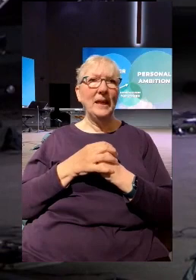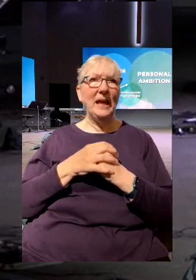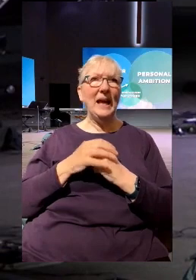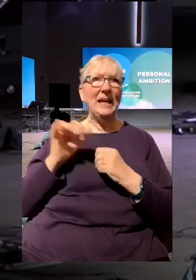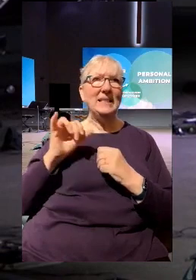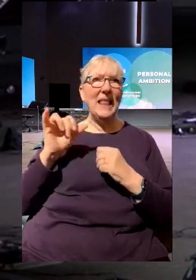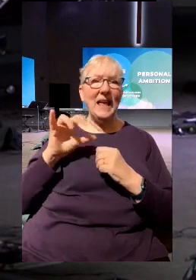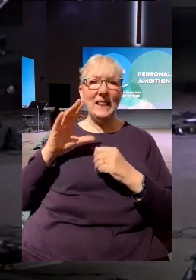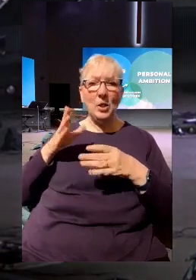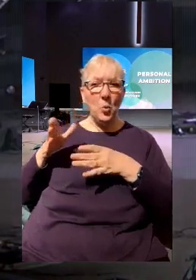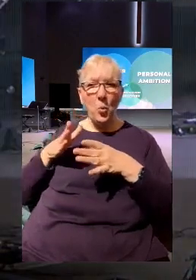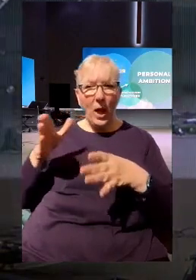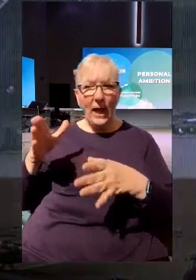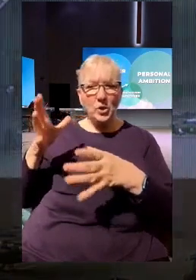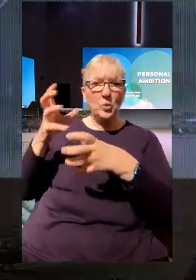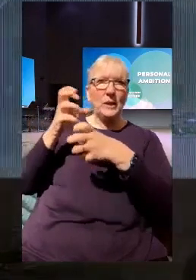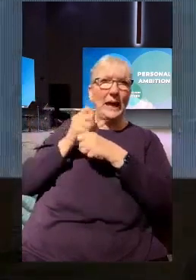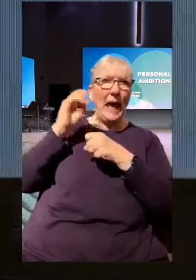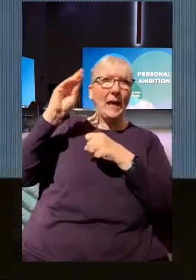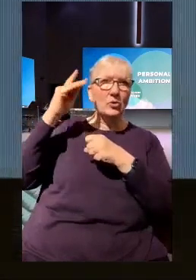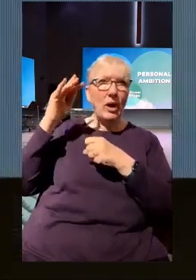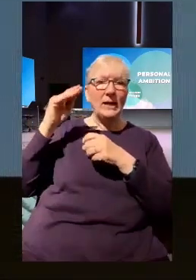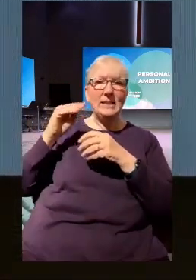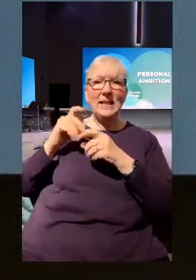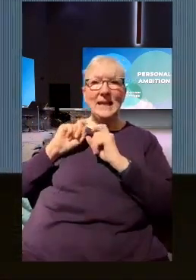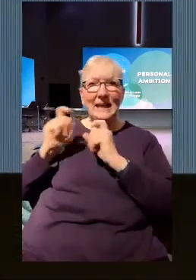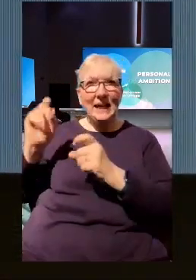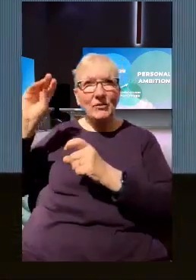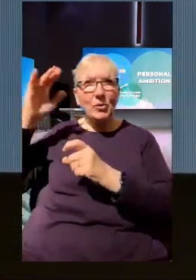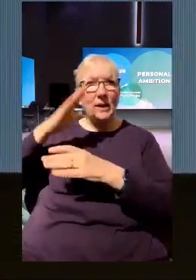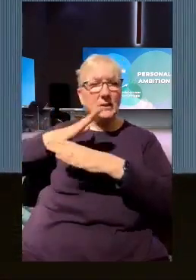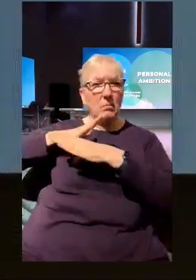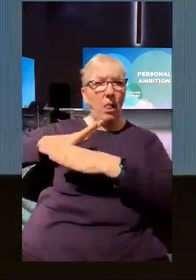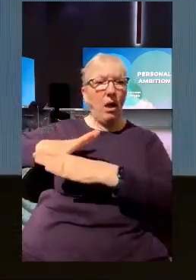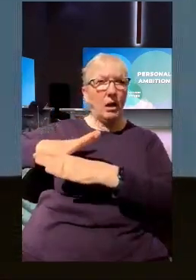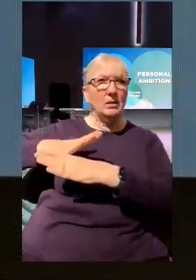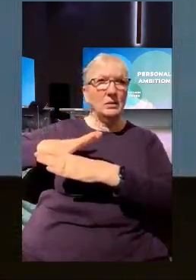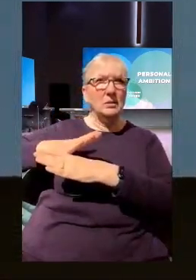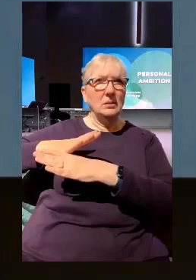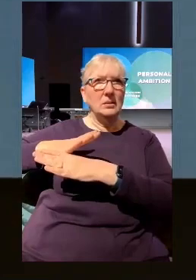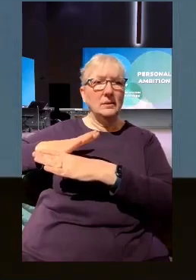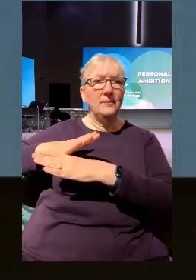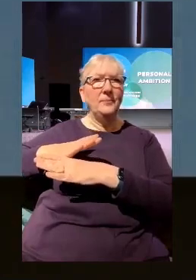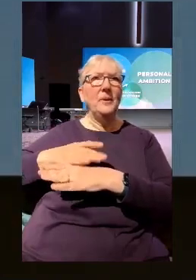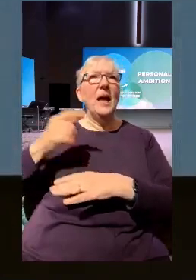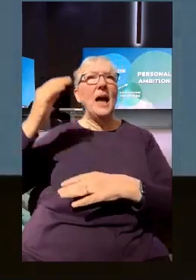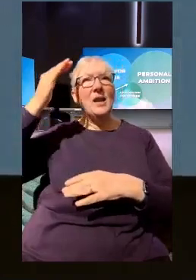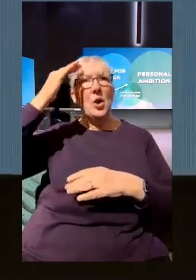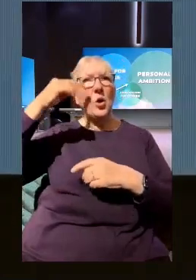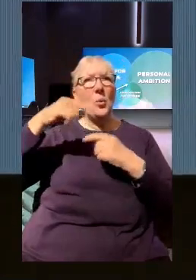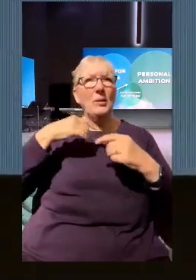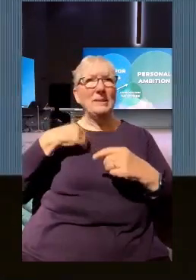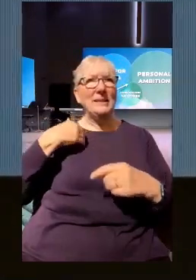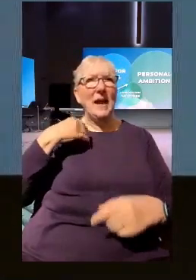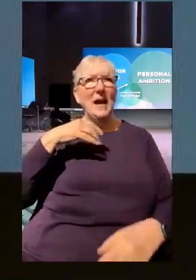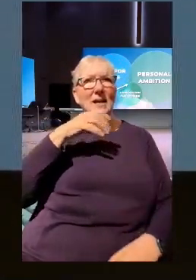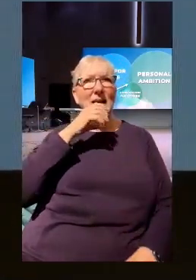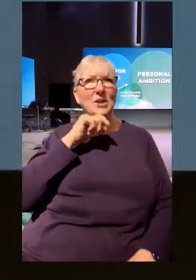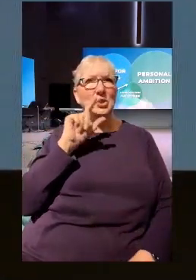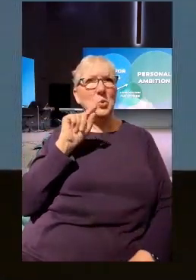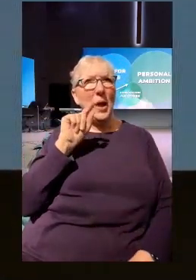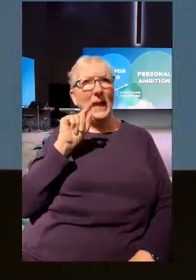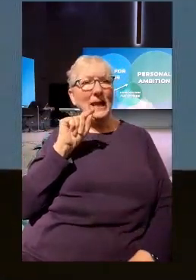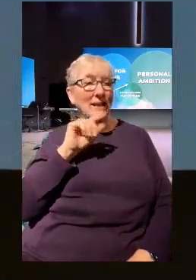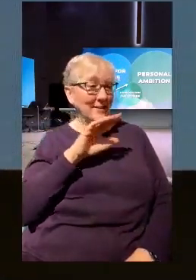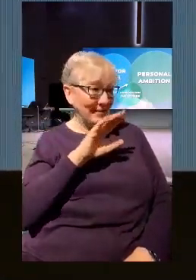blocked, and ambition is the juggernaut. Now, I know in my 20s, Nate, when